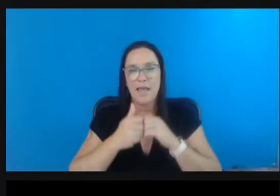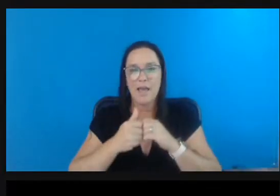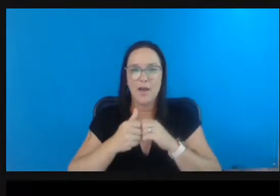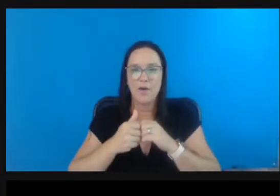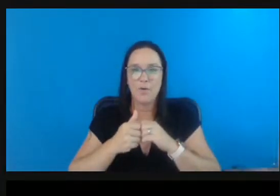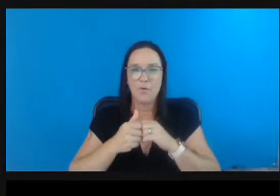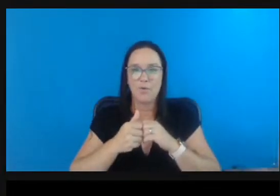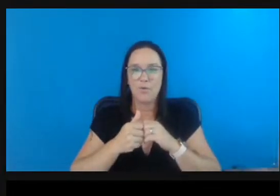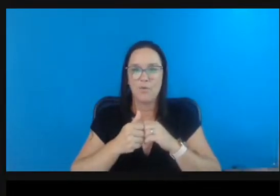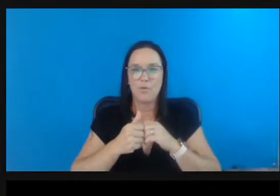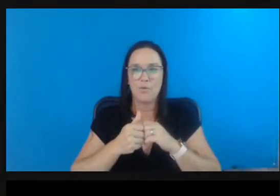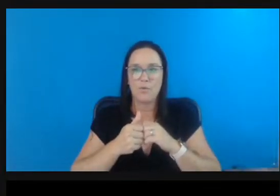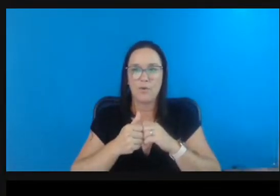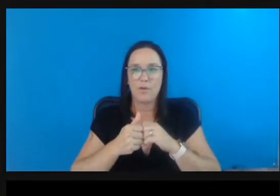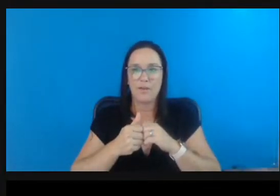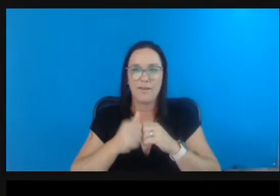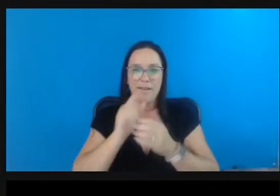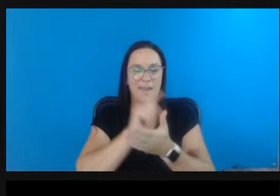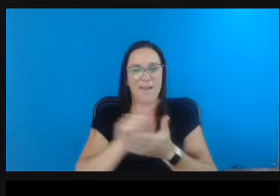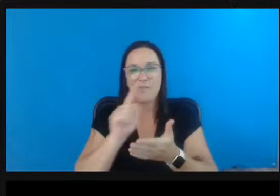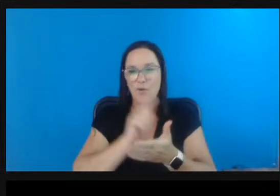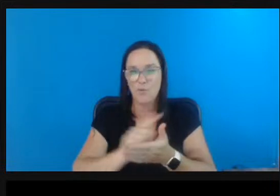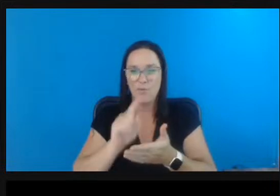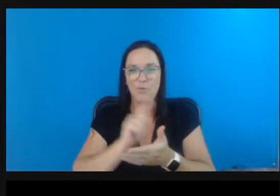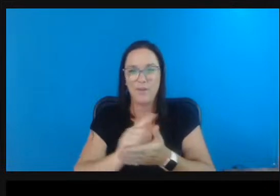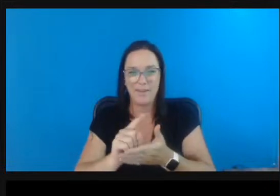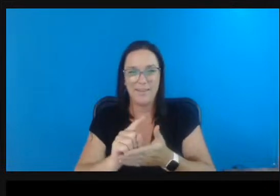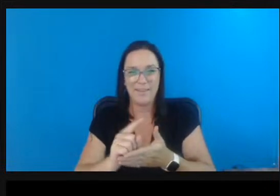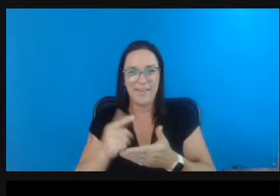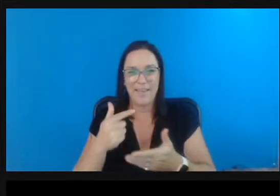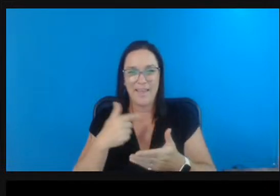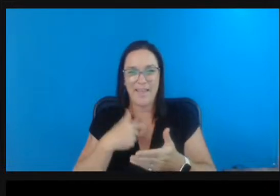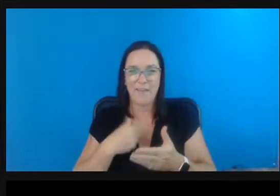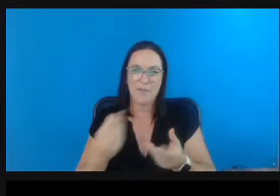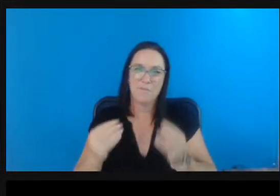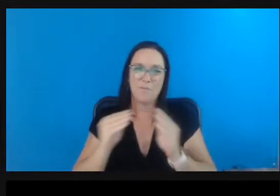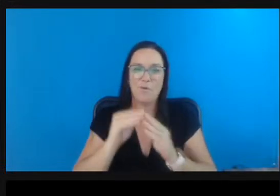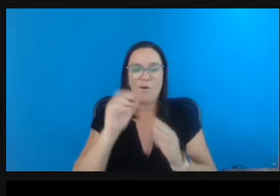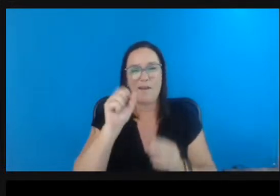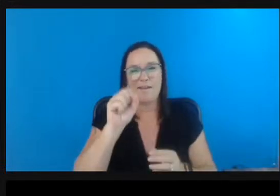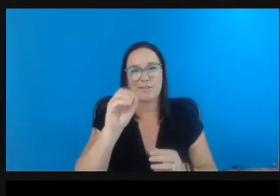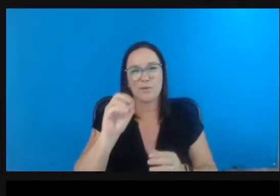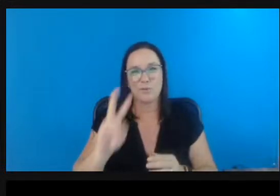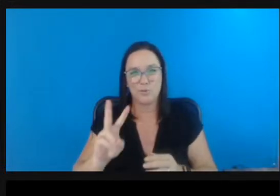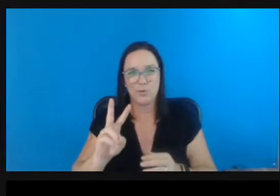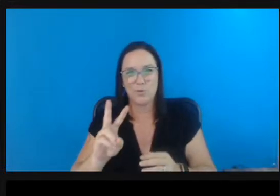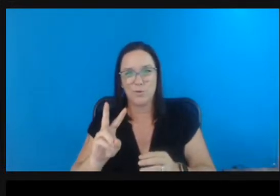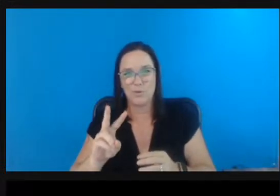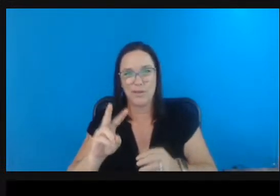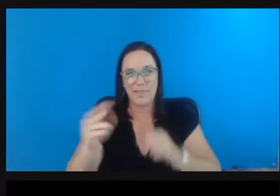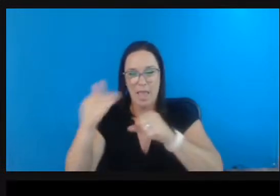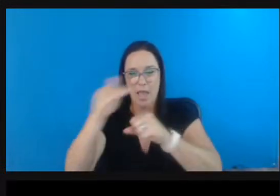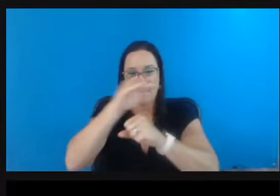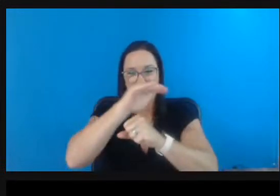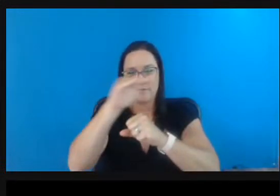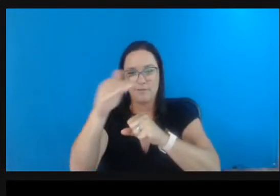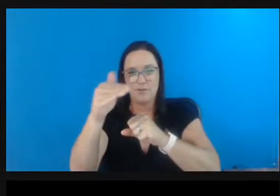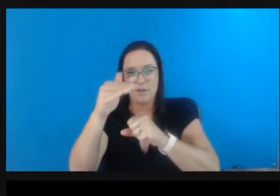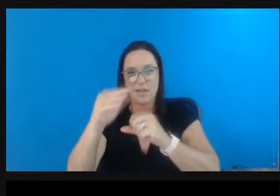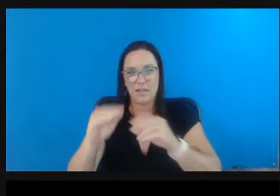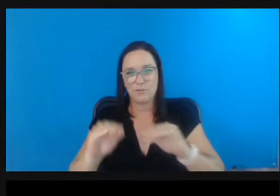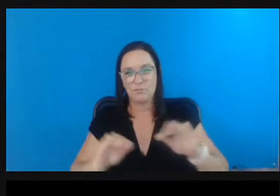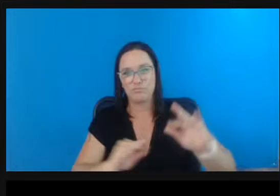really every week giving another shot of SO2 into our atmosphere, and it's moving around with